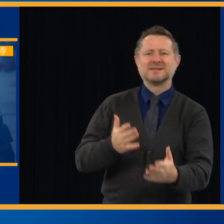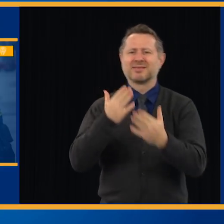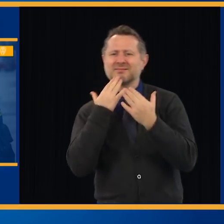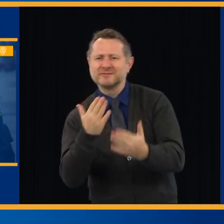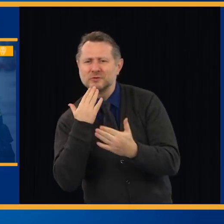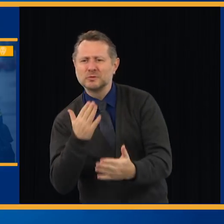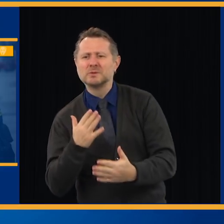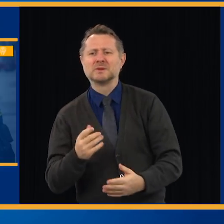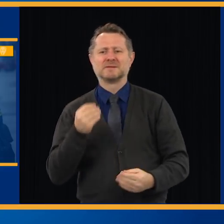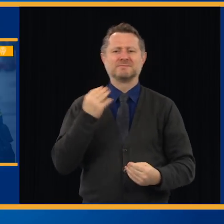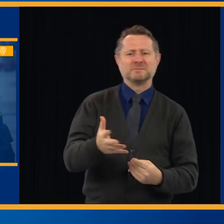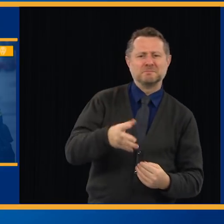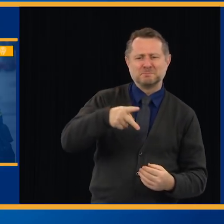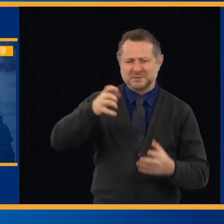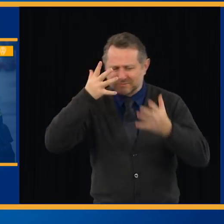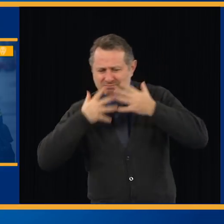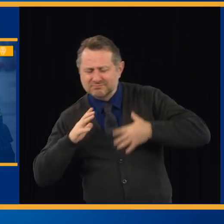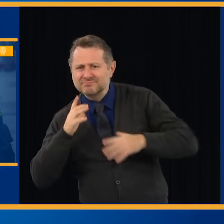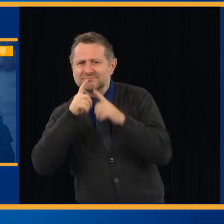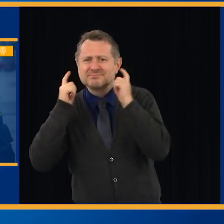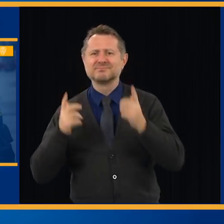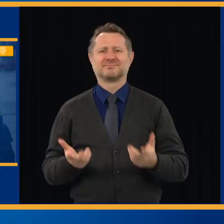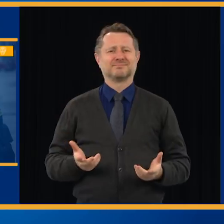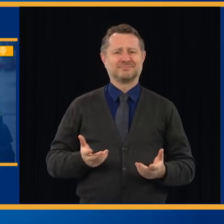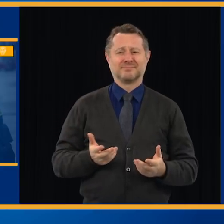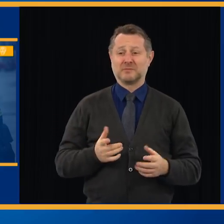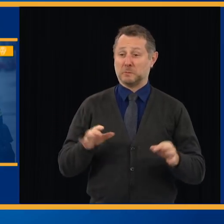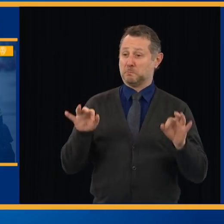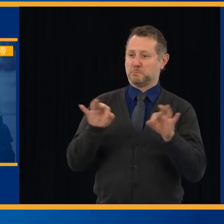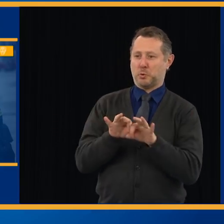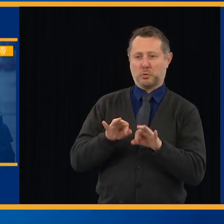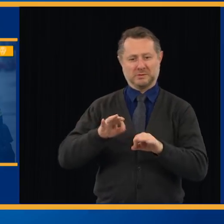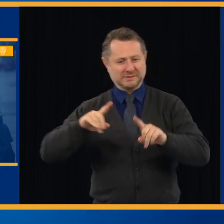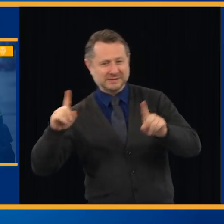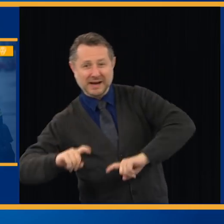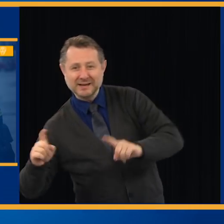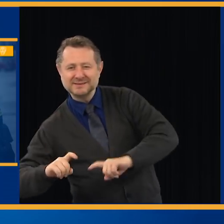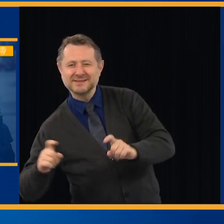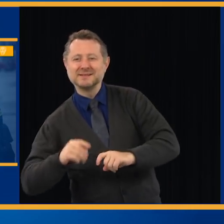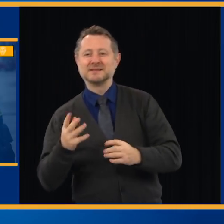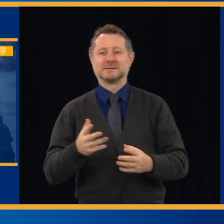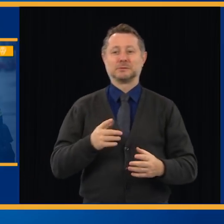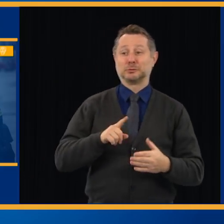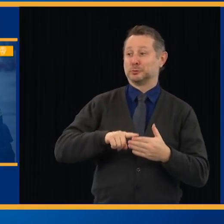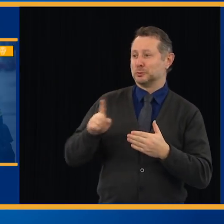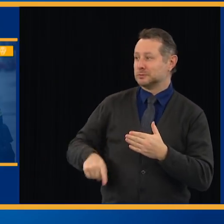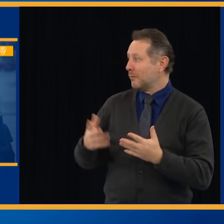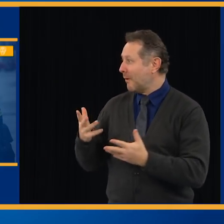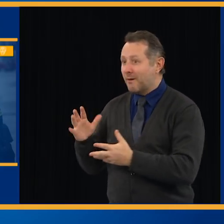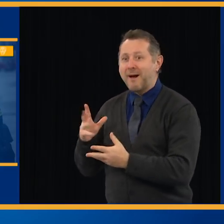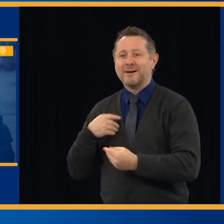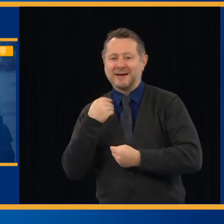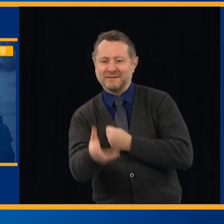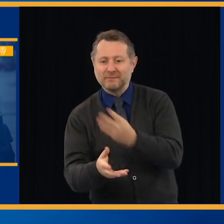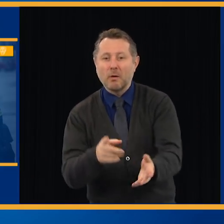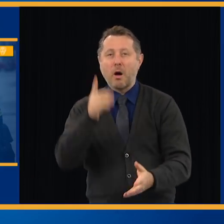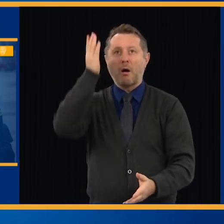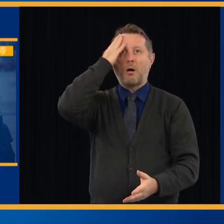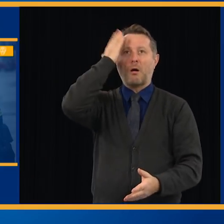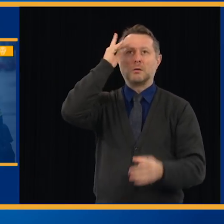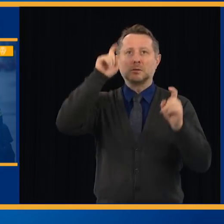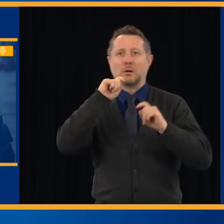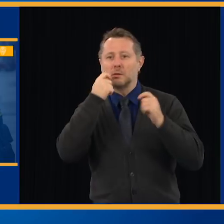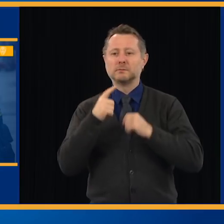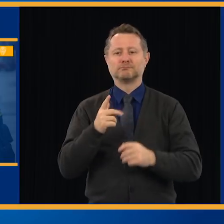we're testing so we get them the results of tests so they can be taking care of themselves. I also want to see if